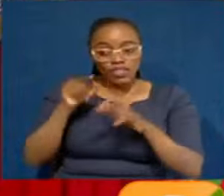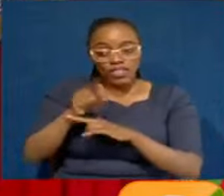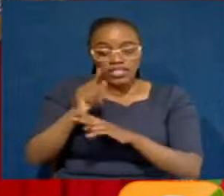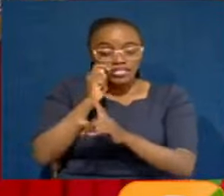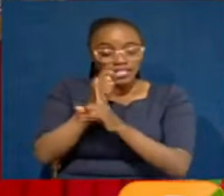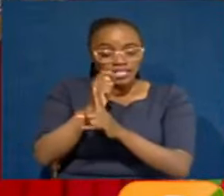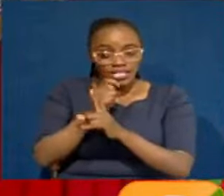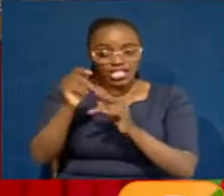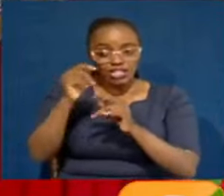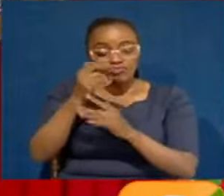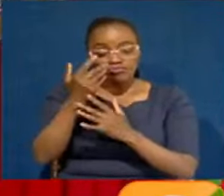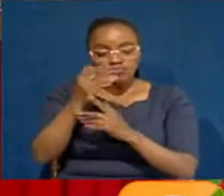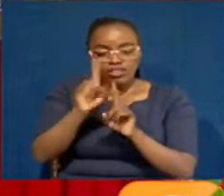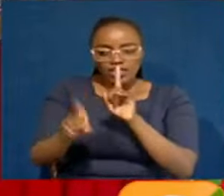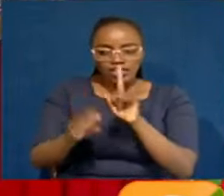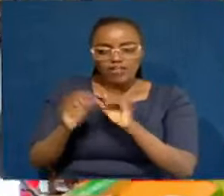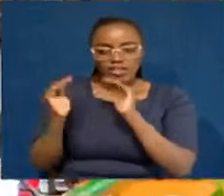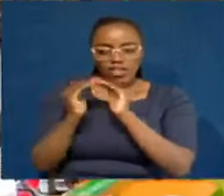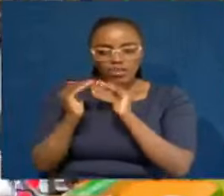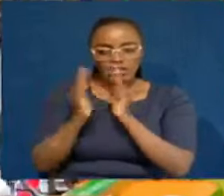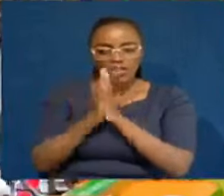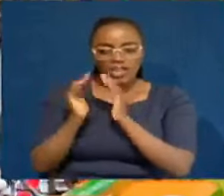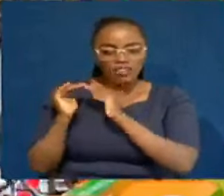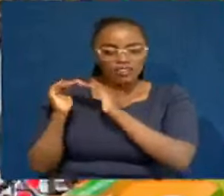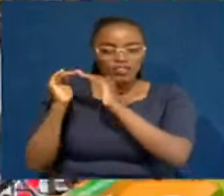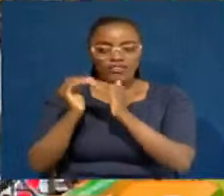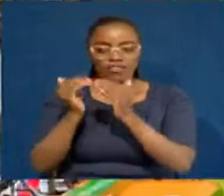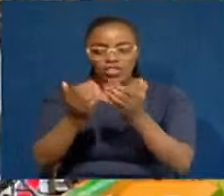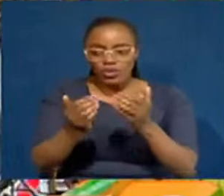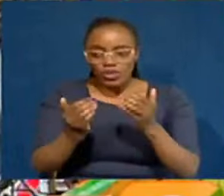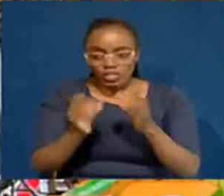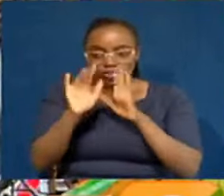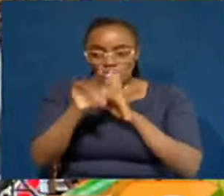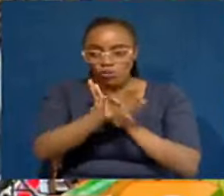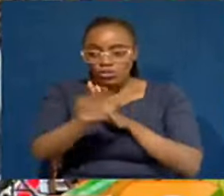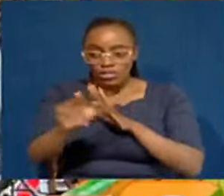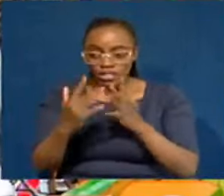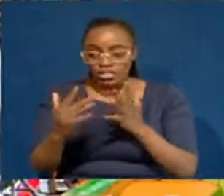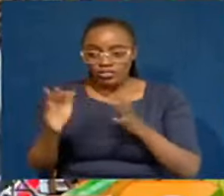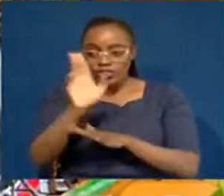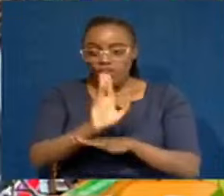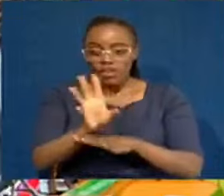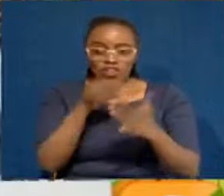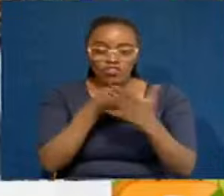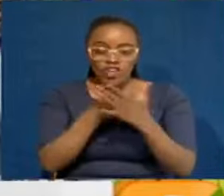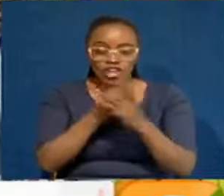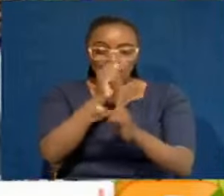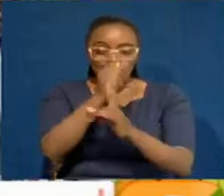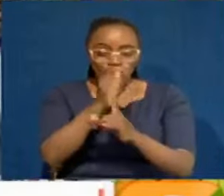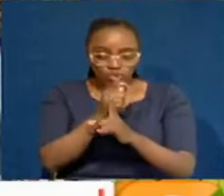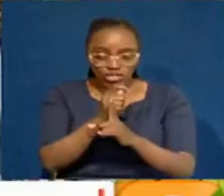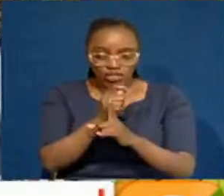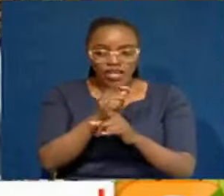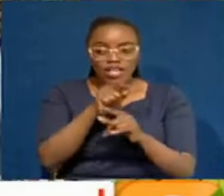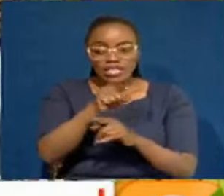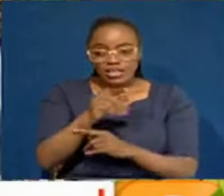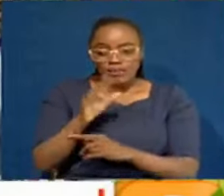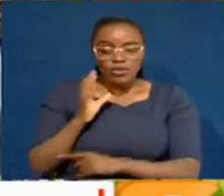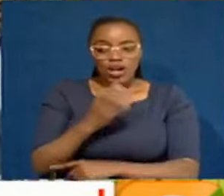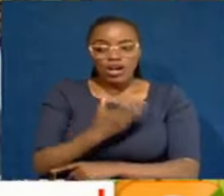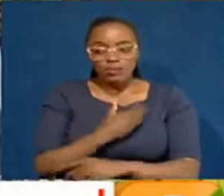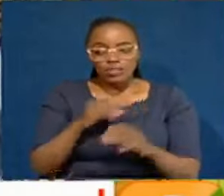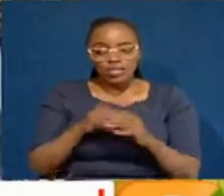tool to ensure equity and fairness. You need to approach this thing using financial tools, like you are a credit committee in a